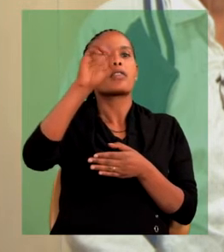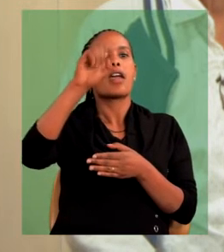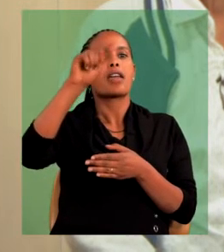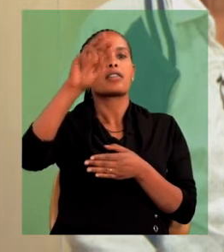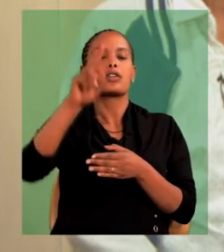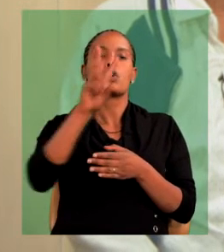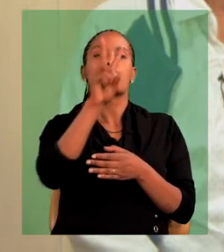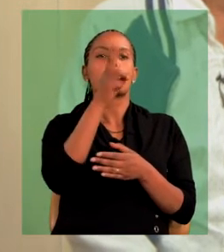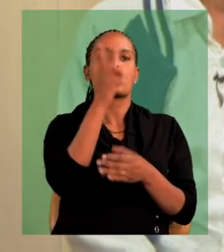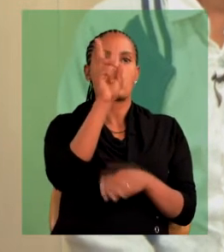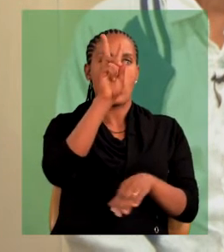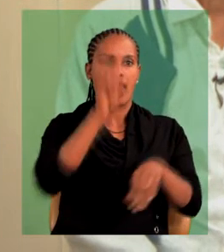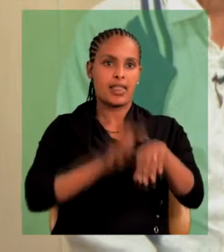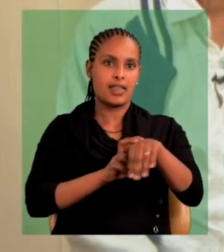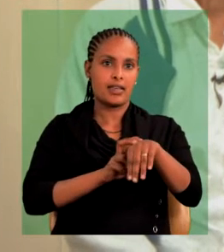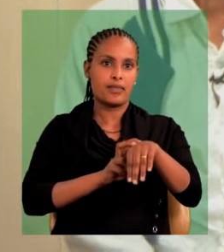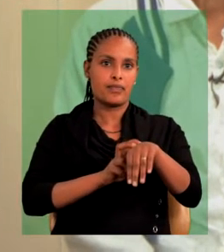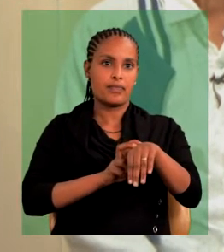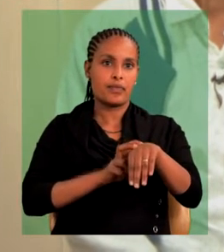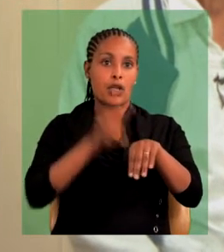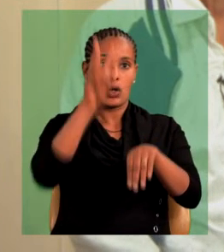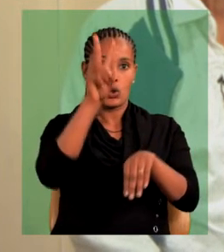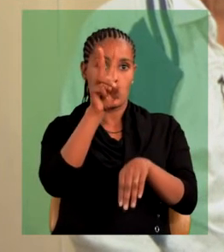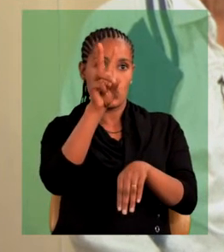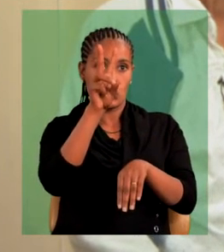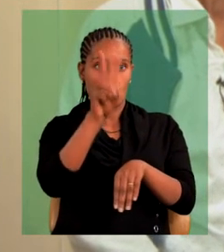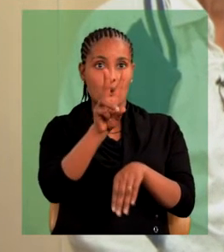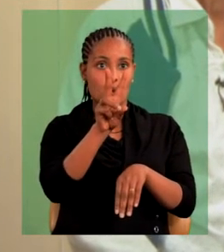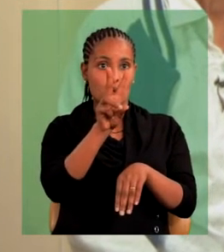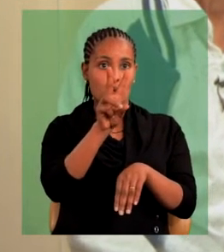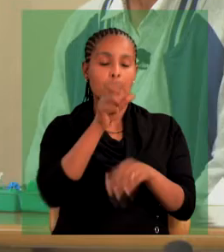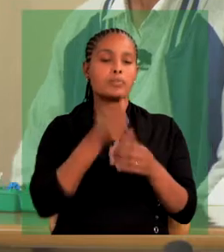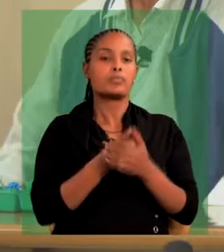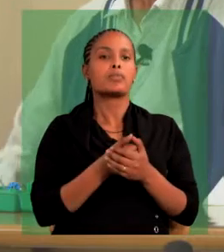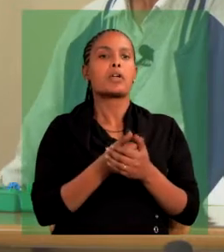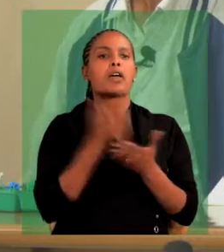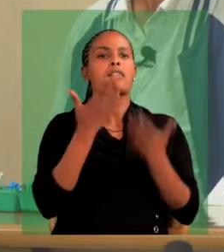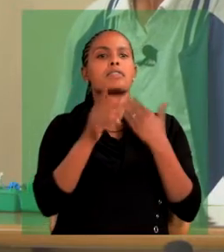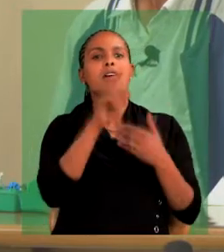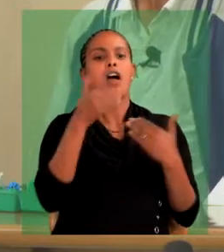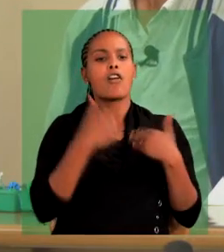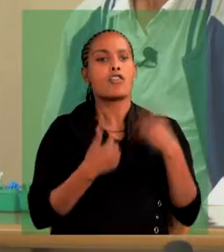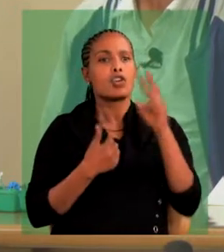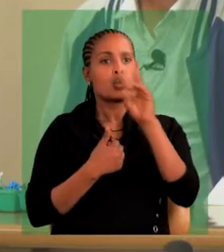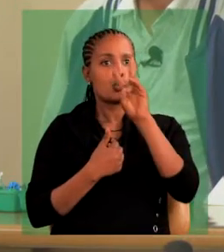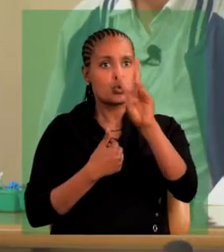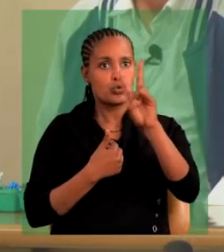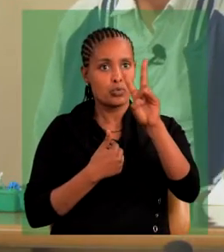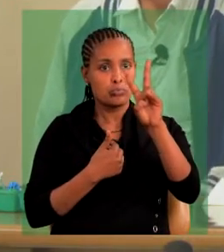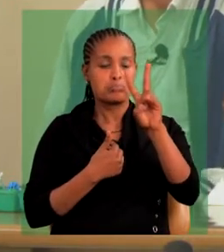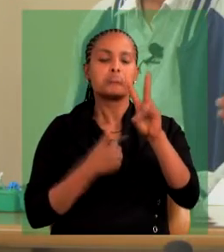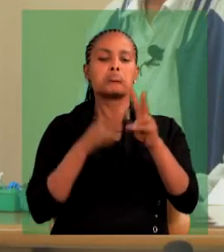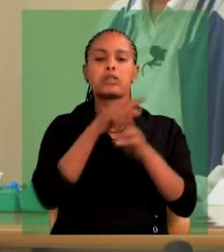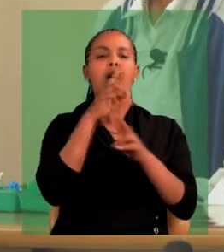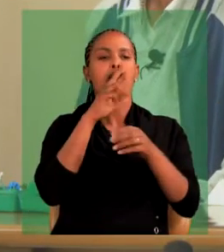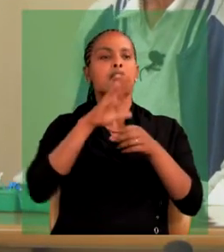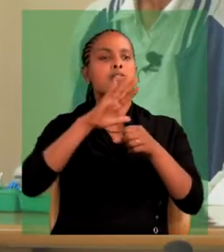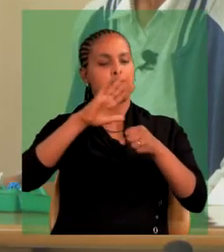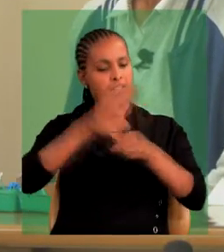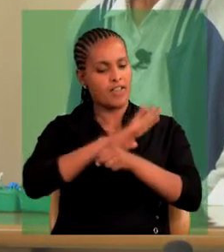duet. Duet. Duet means what? 2. So if they have 2, they are satisfied.